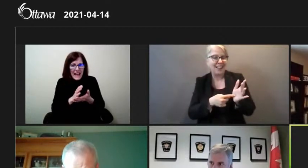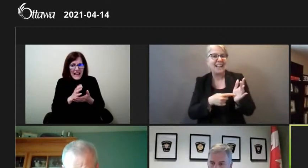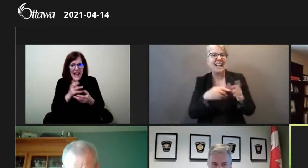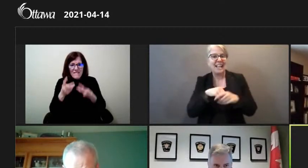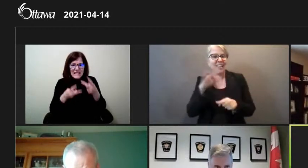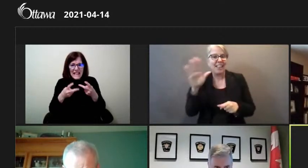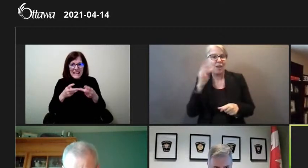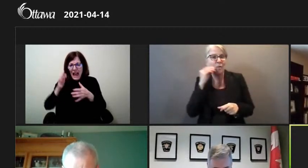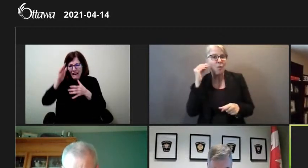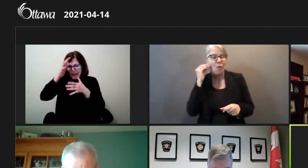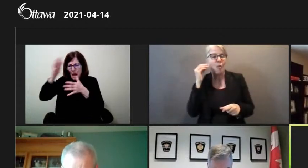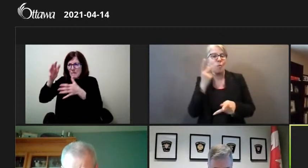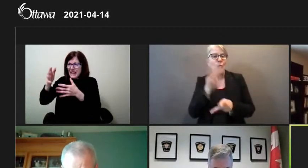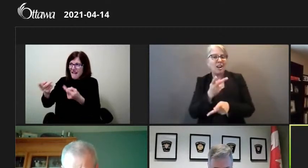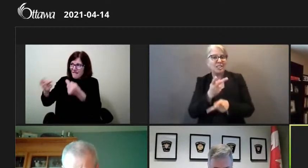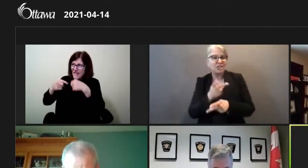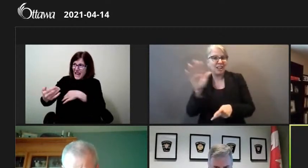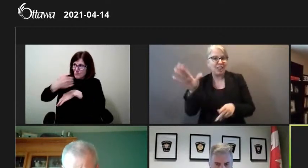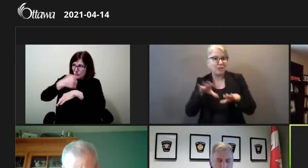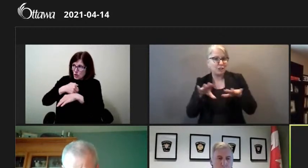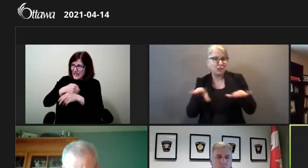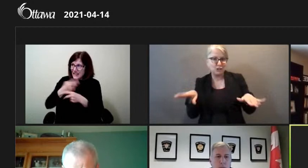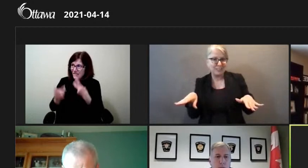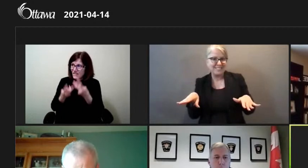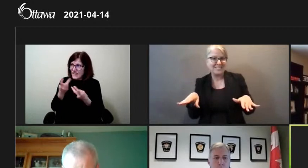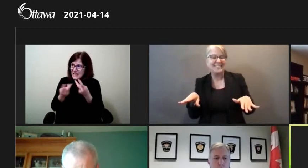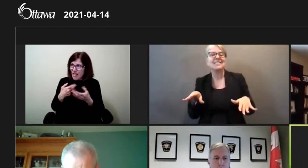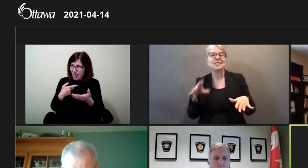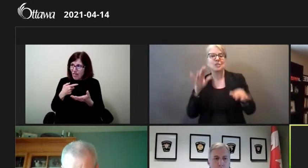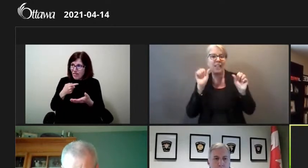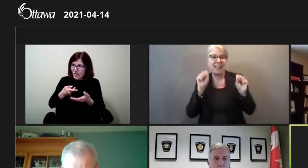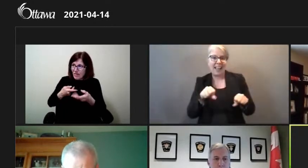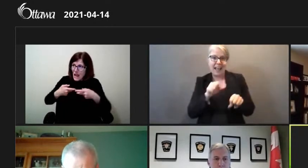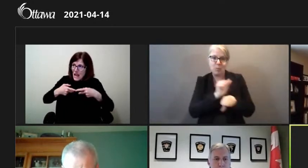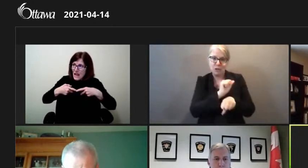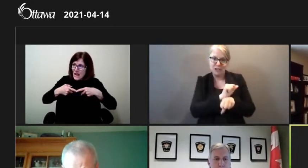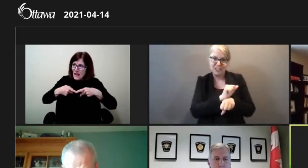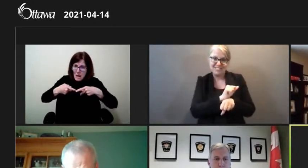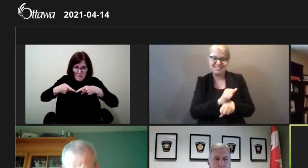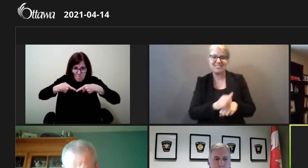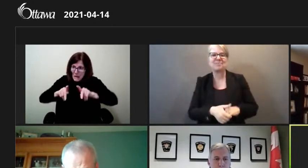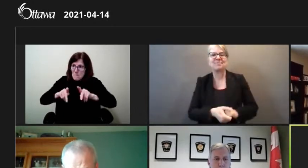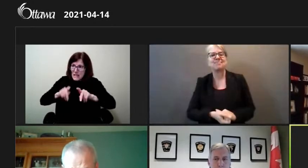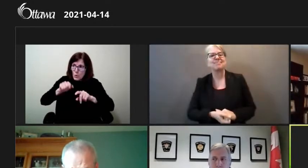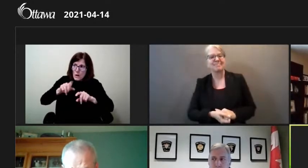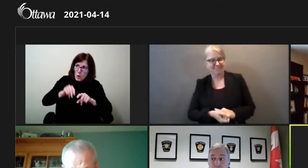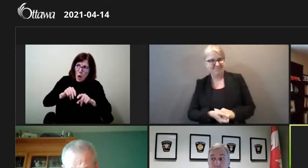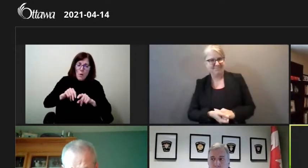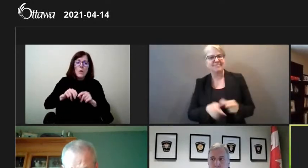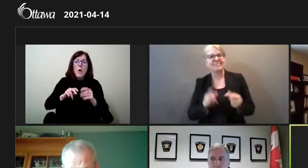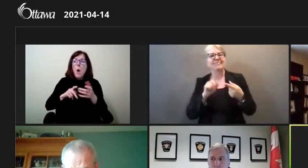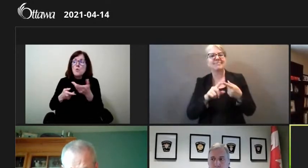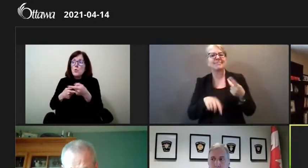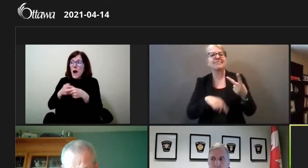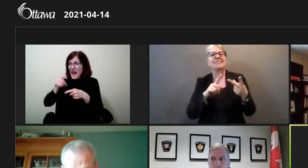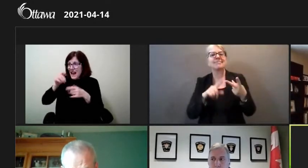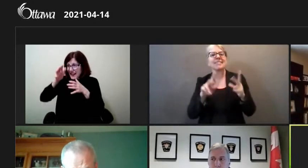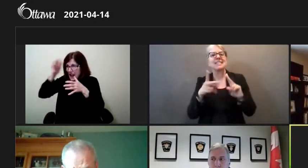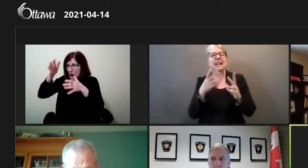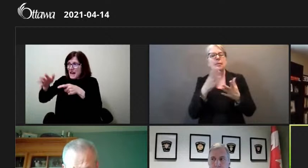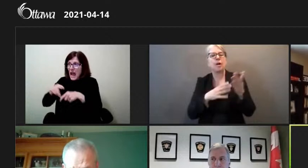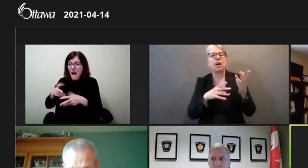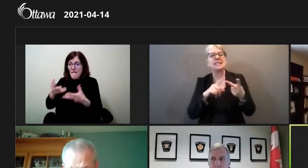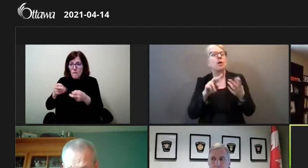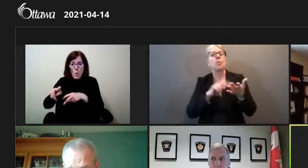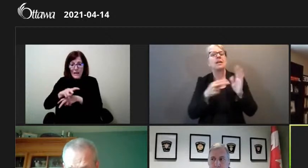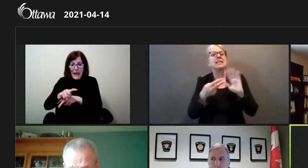their home watching their children so that they can do their jobs? And I guess a second piece to that is, what if that